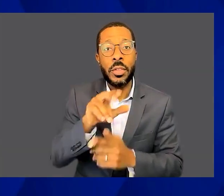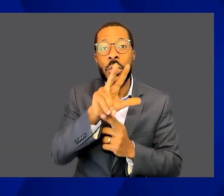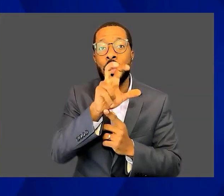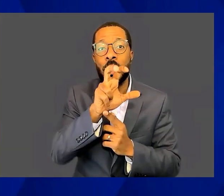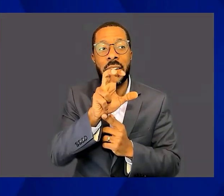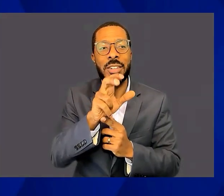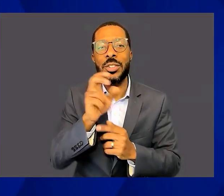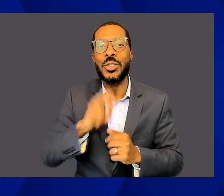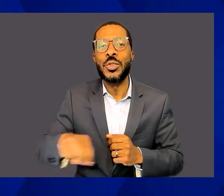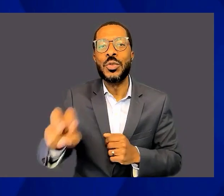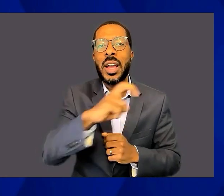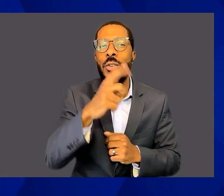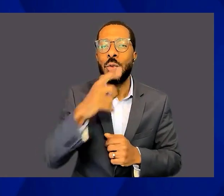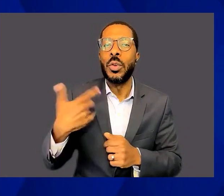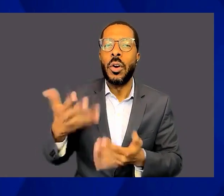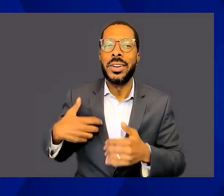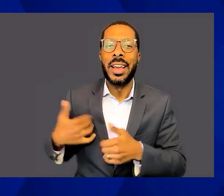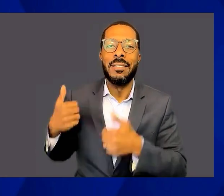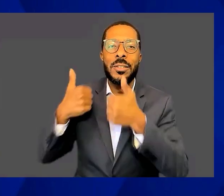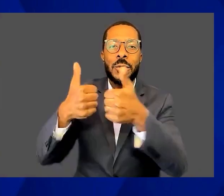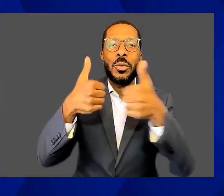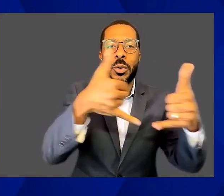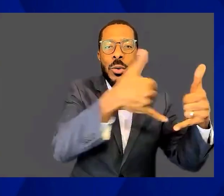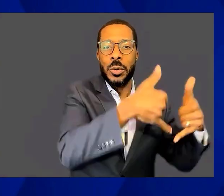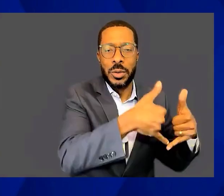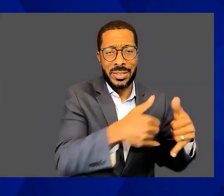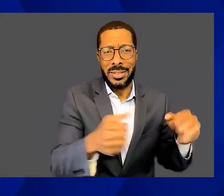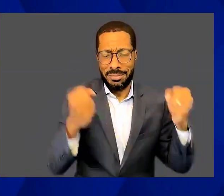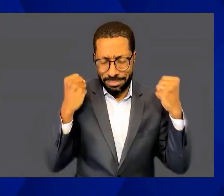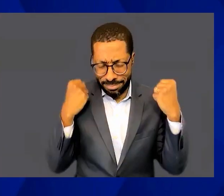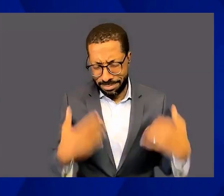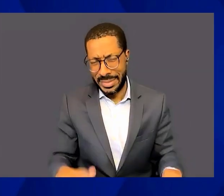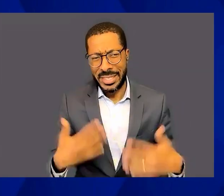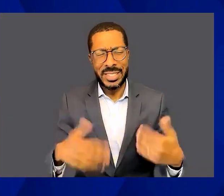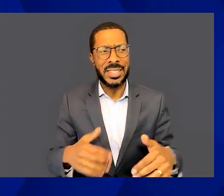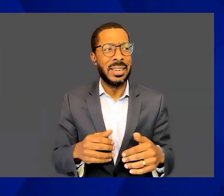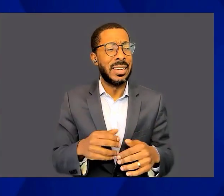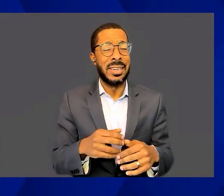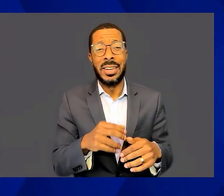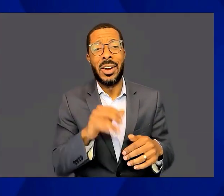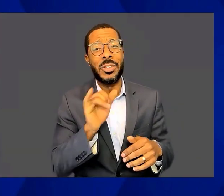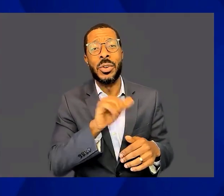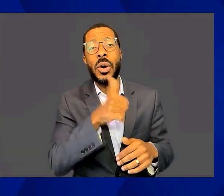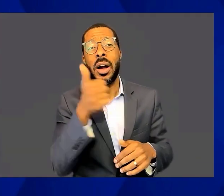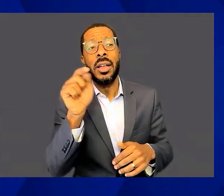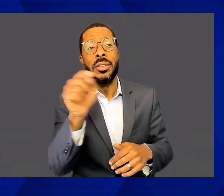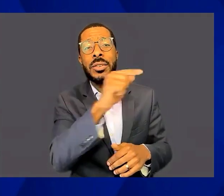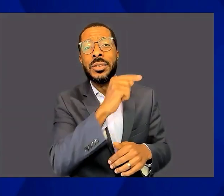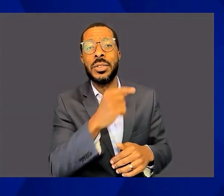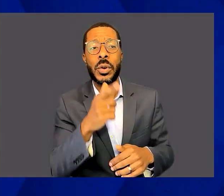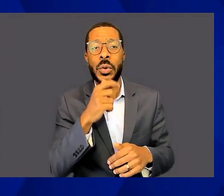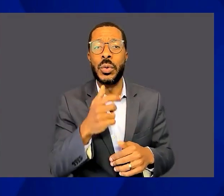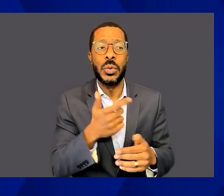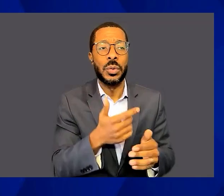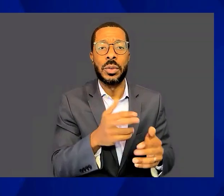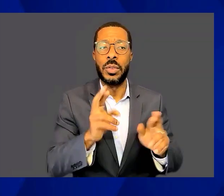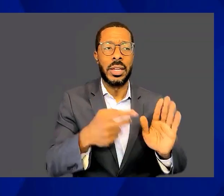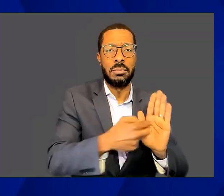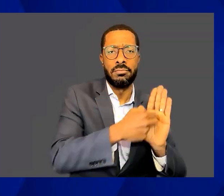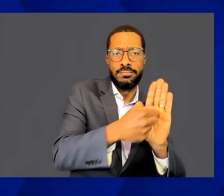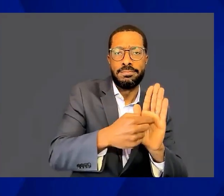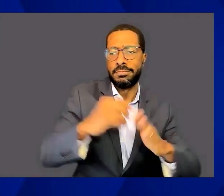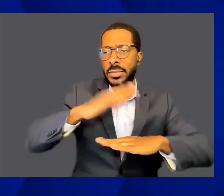judges, mentors, and exhibitors. That's not just a conference, that is a